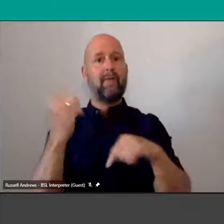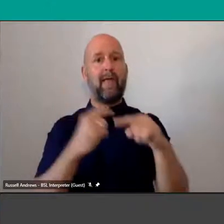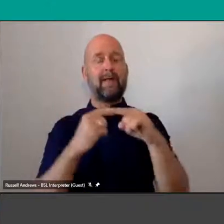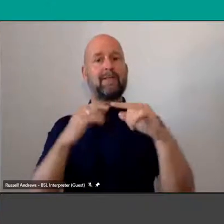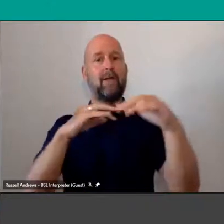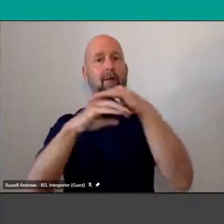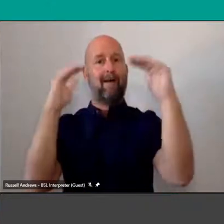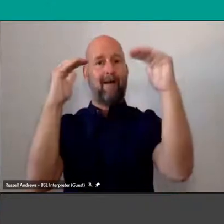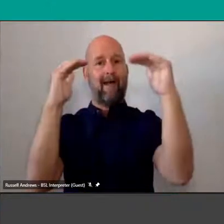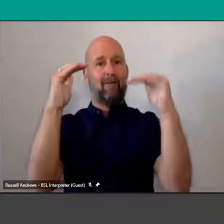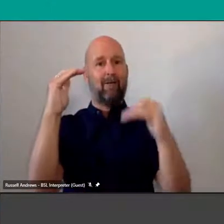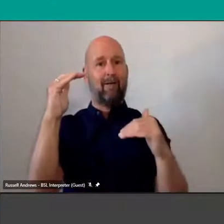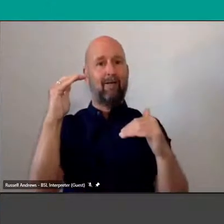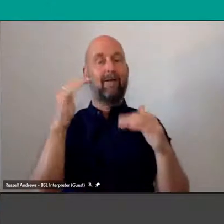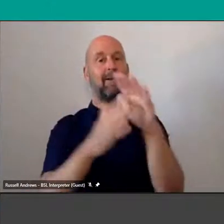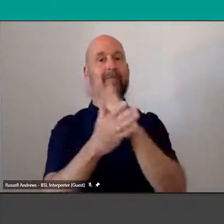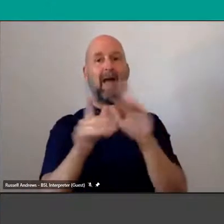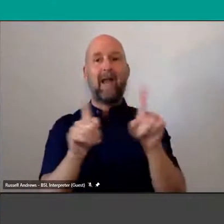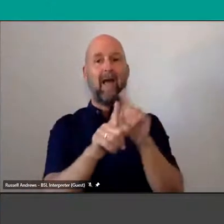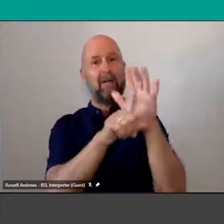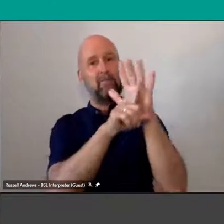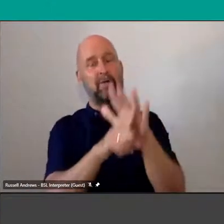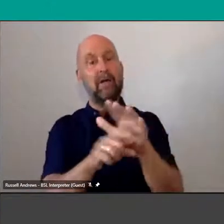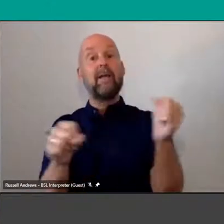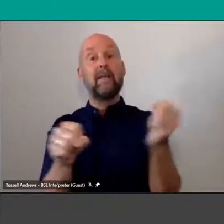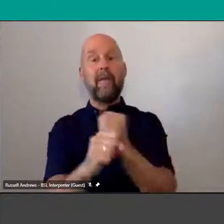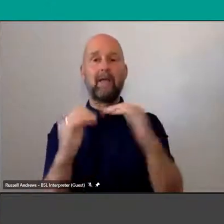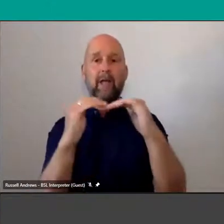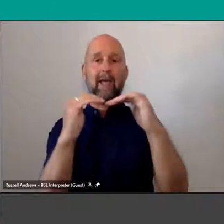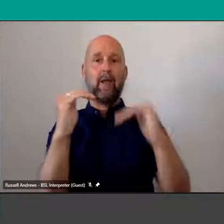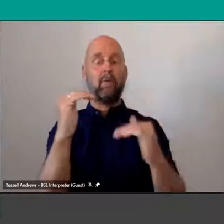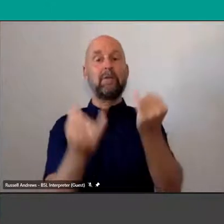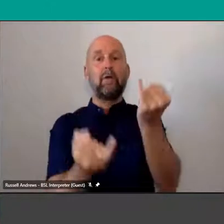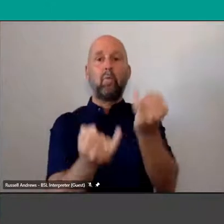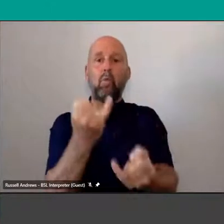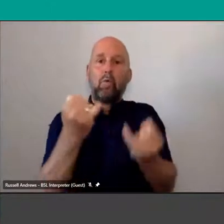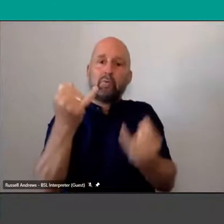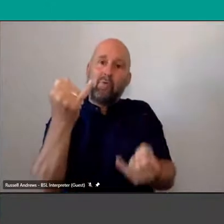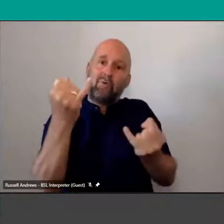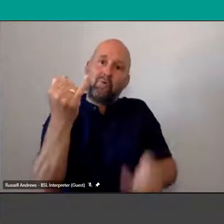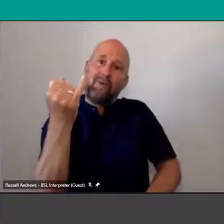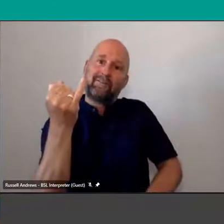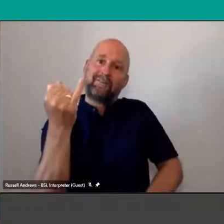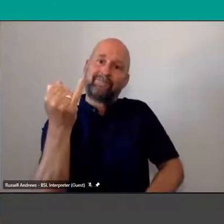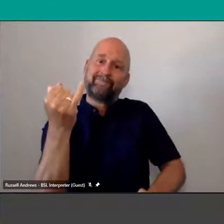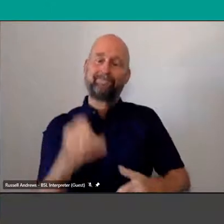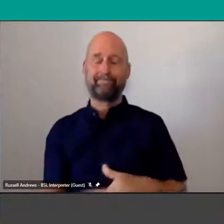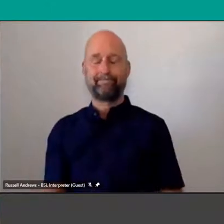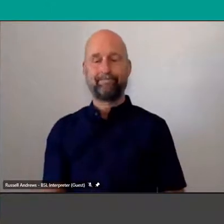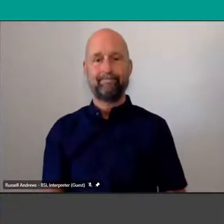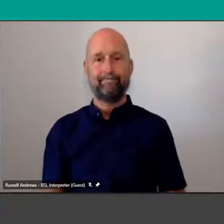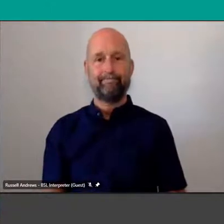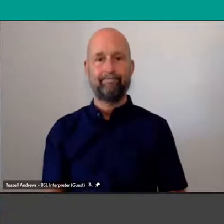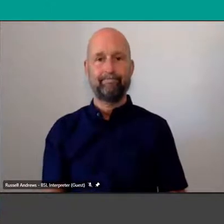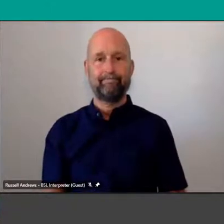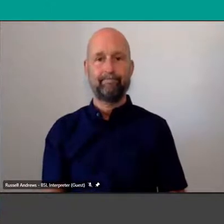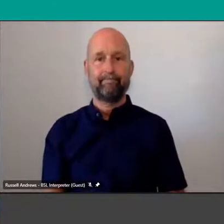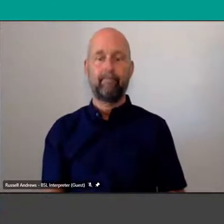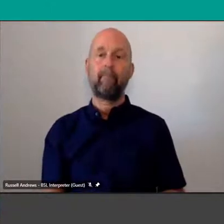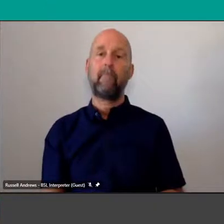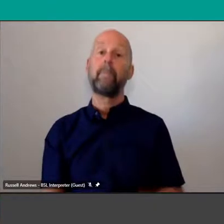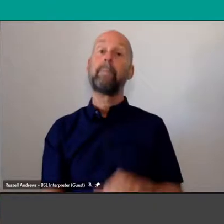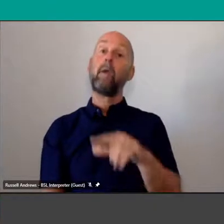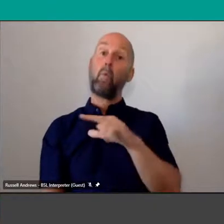which presses down and exacerbates all of those different horizontal inequalities. And